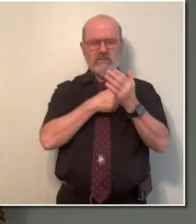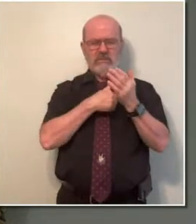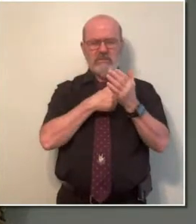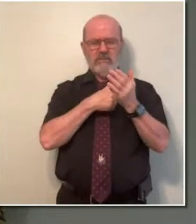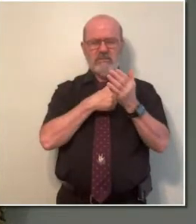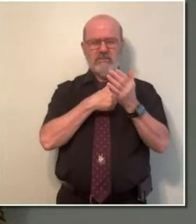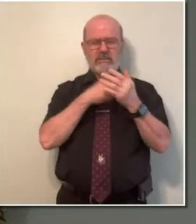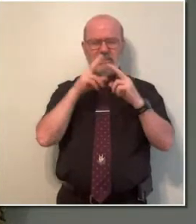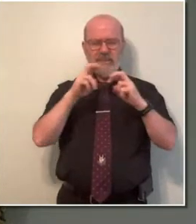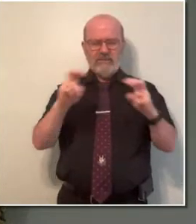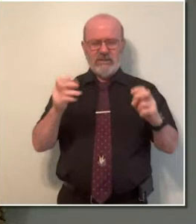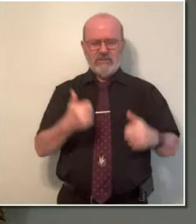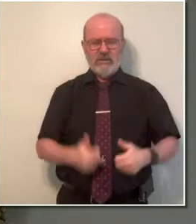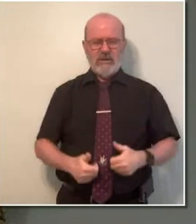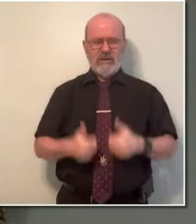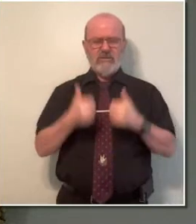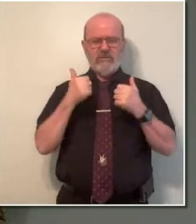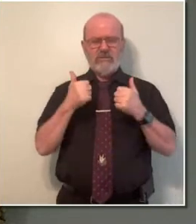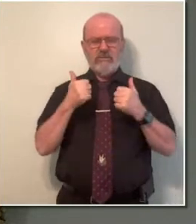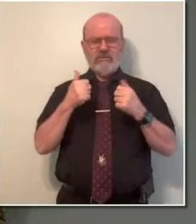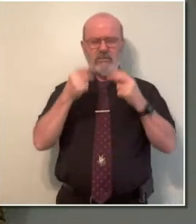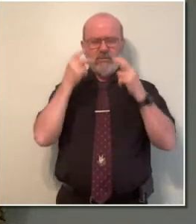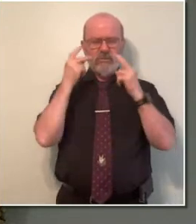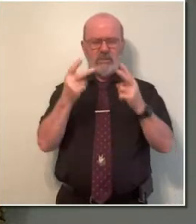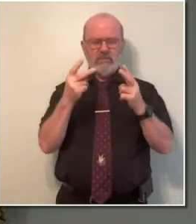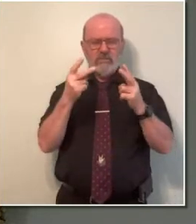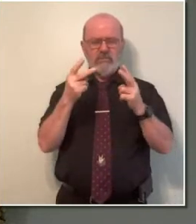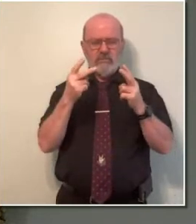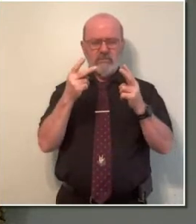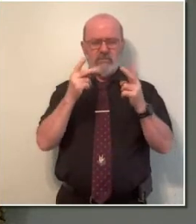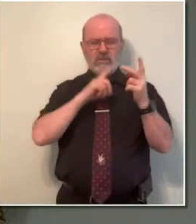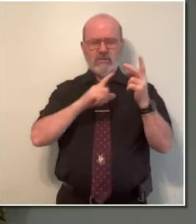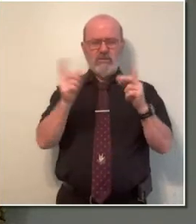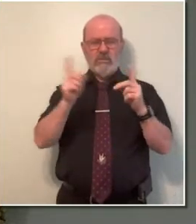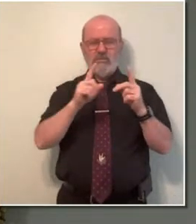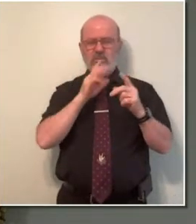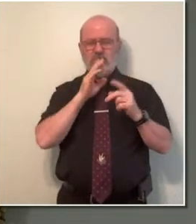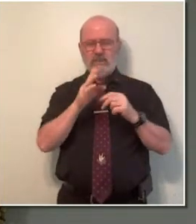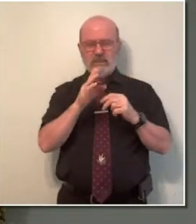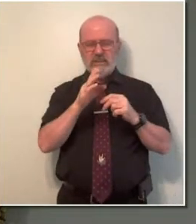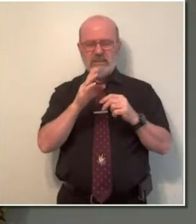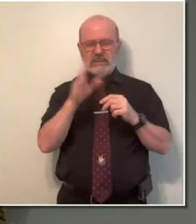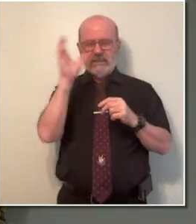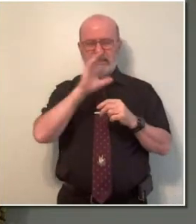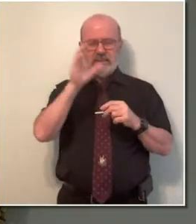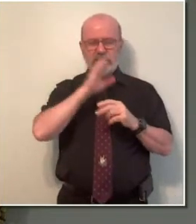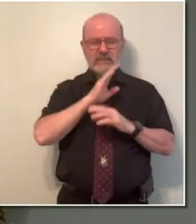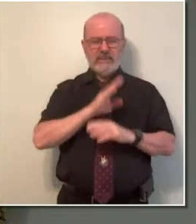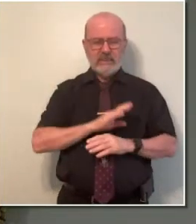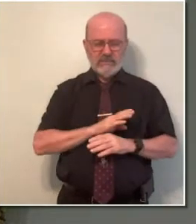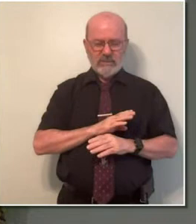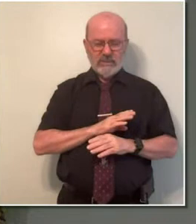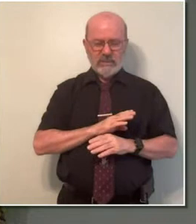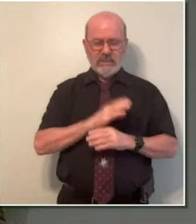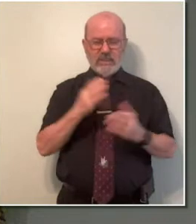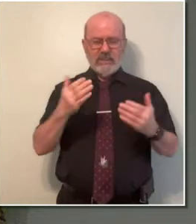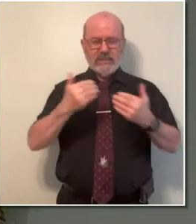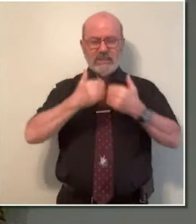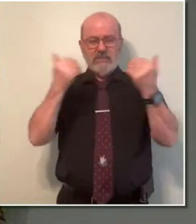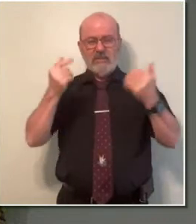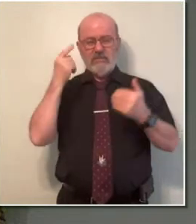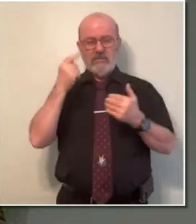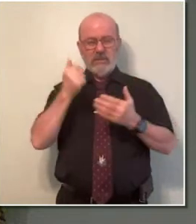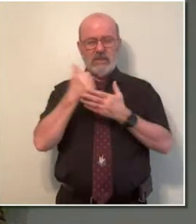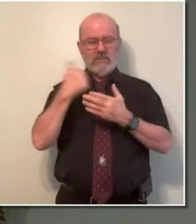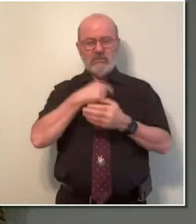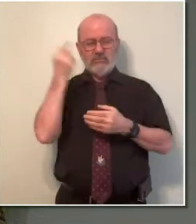evaluate our lives, to see, Lord, where we might be seeking satisfactions in things apart from You. Help us to realize